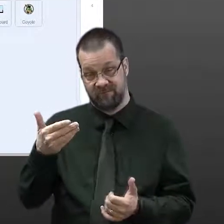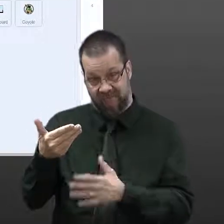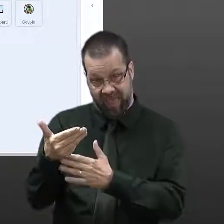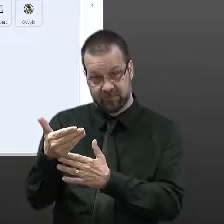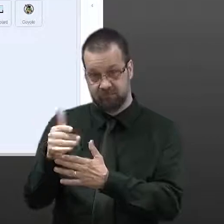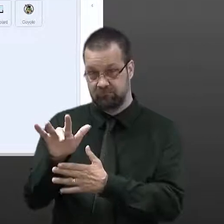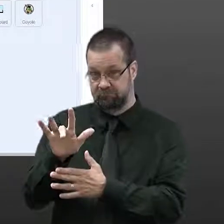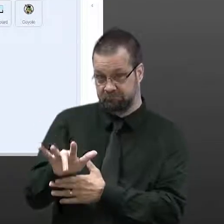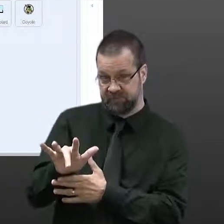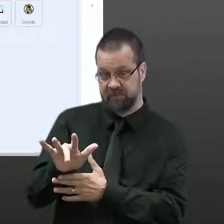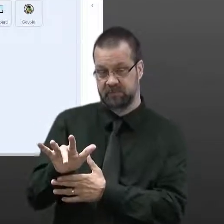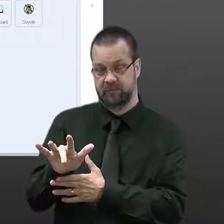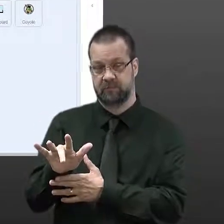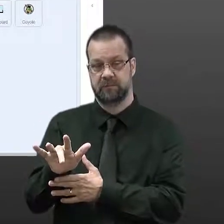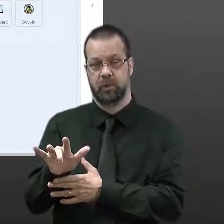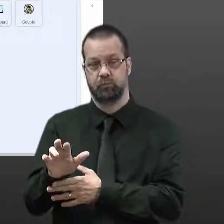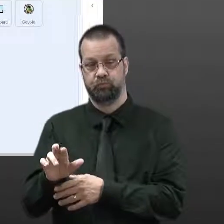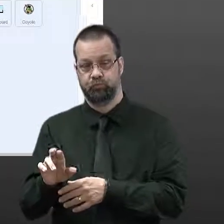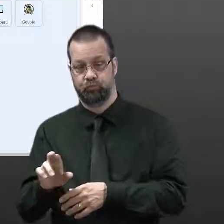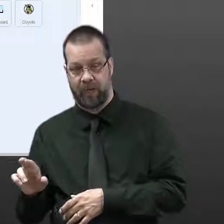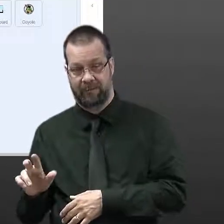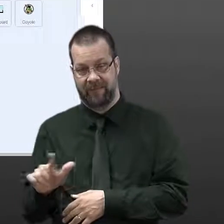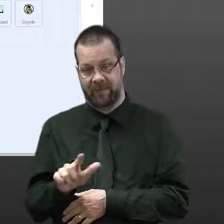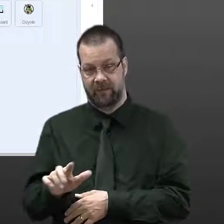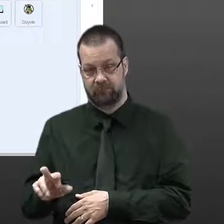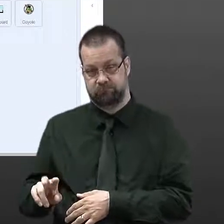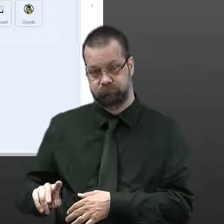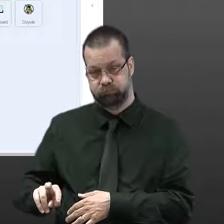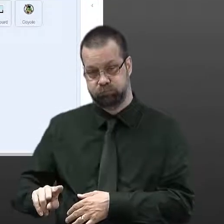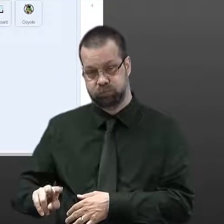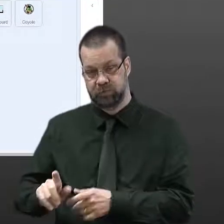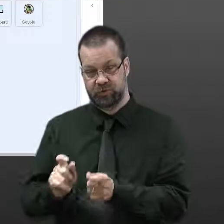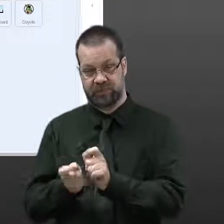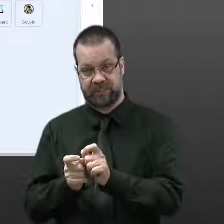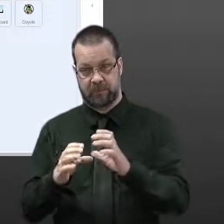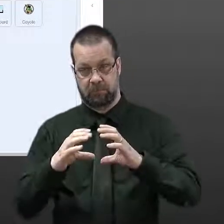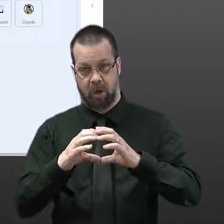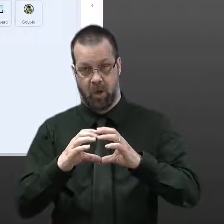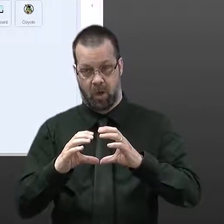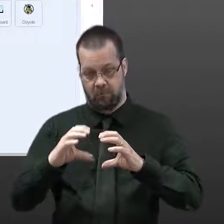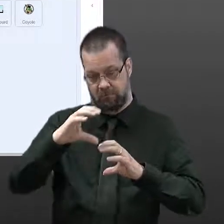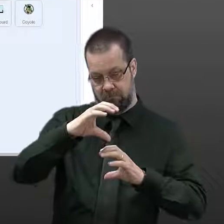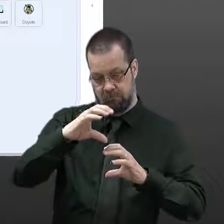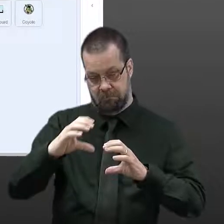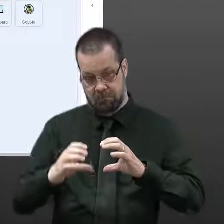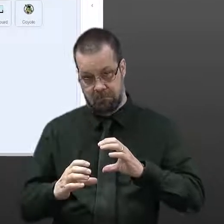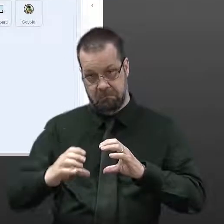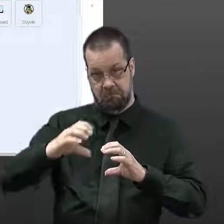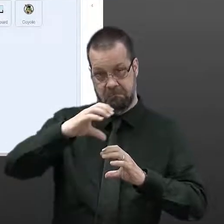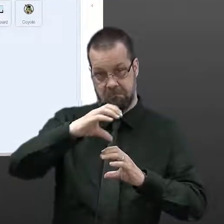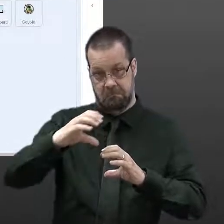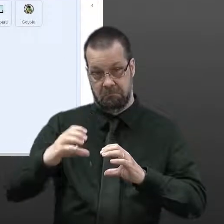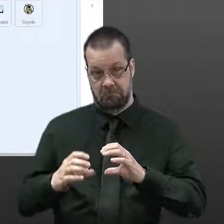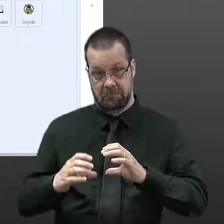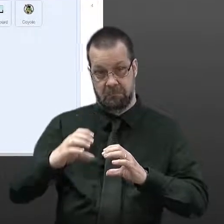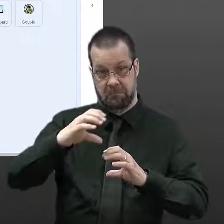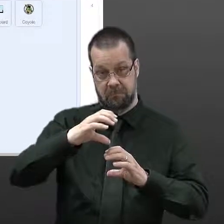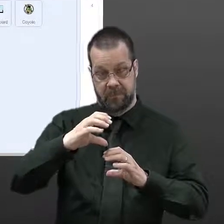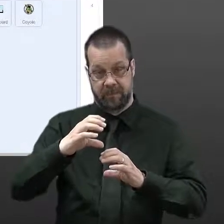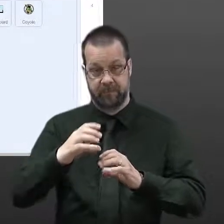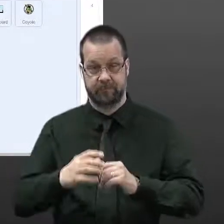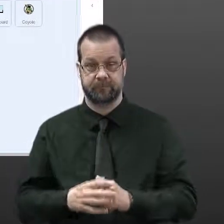the green flag, you should be able to use the left and right arrow keys to change the angle of the